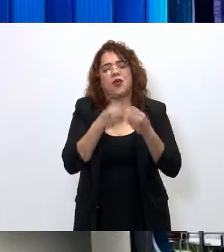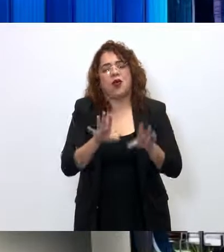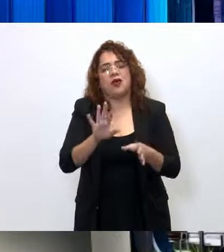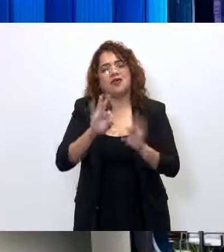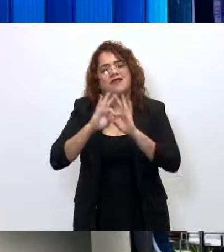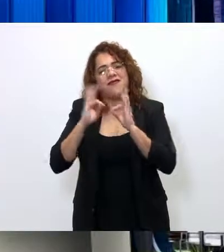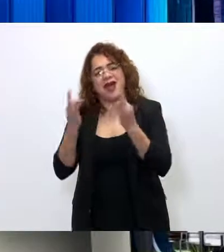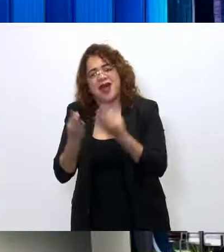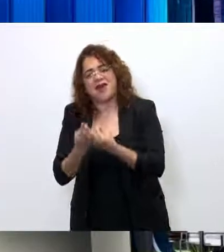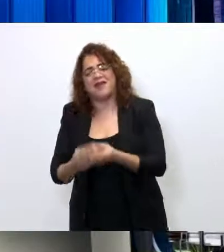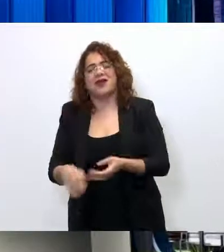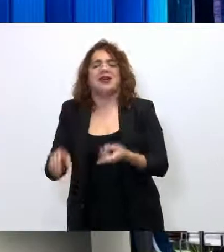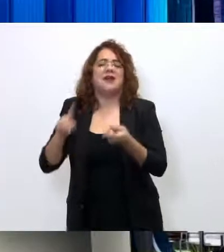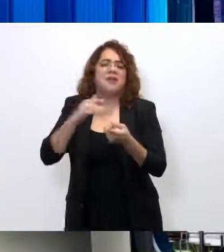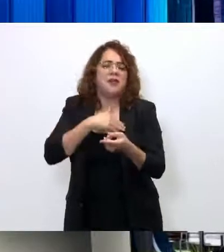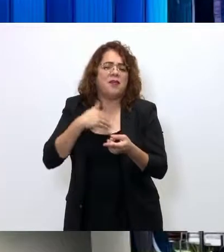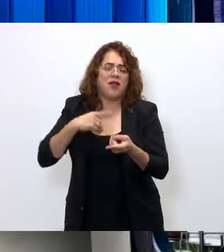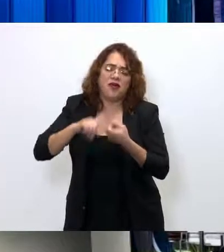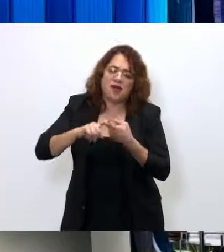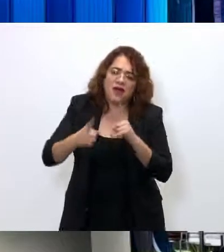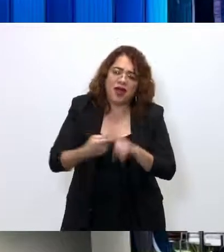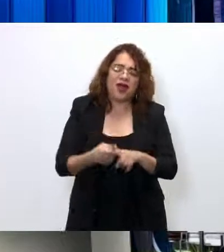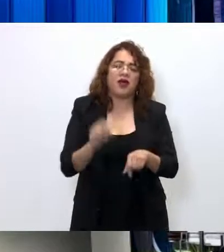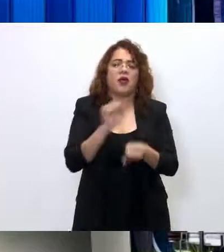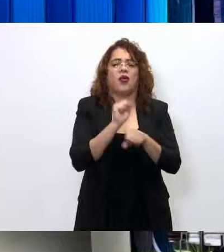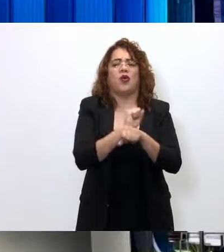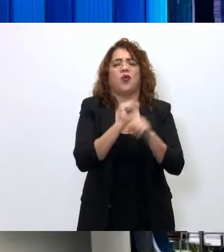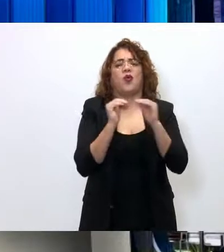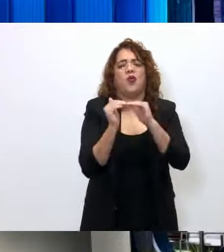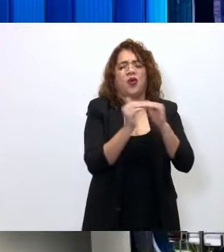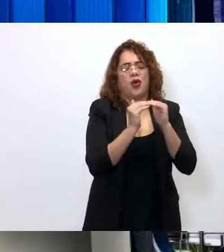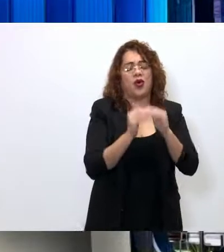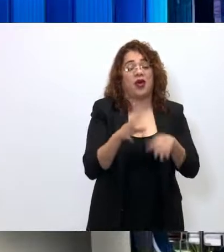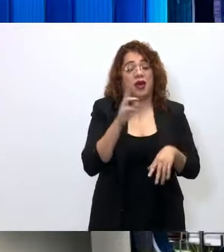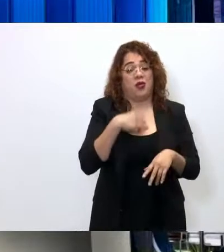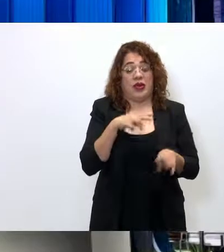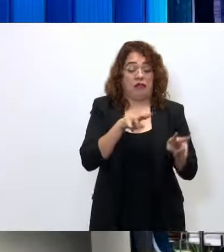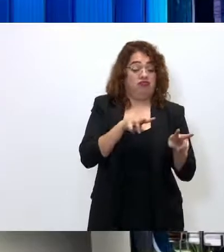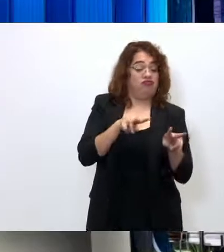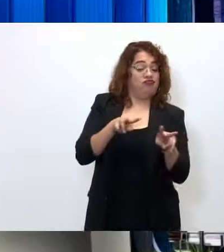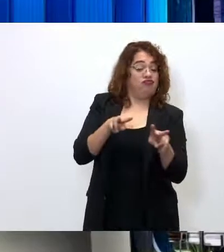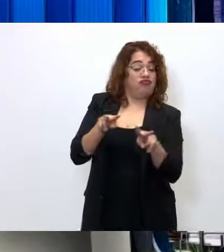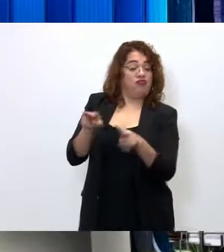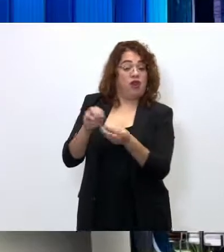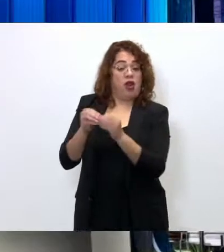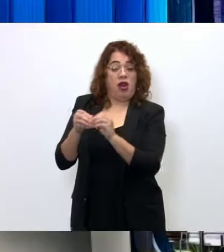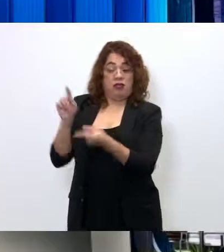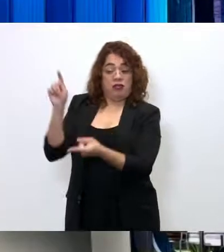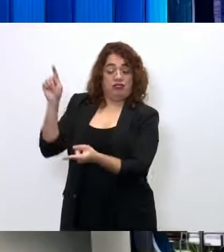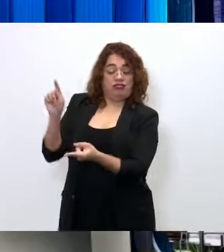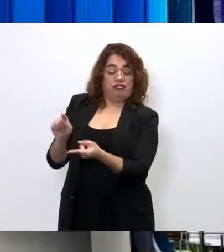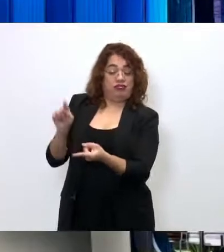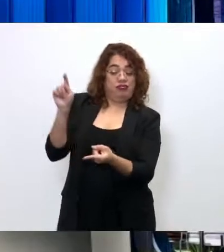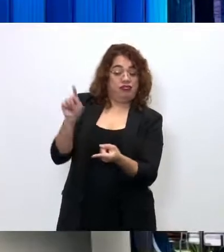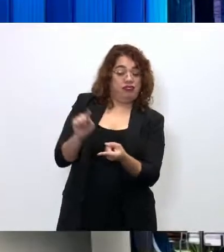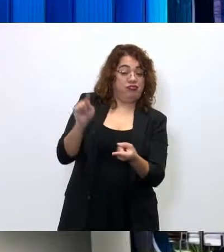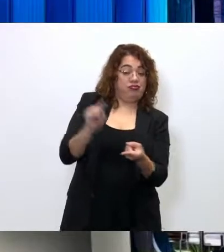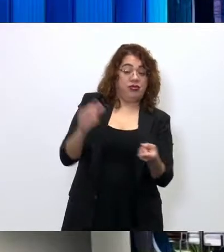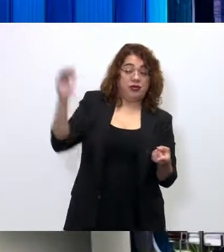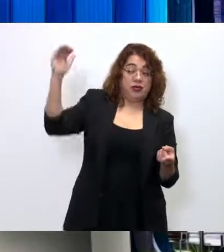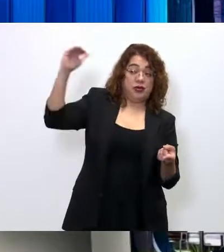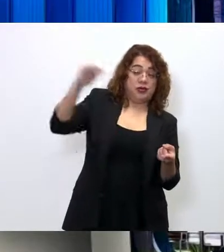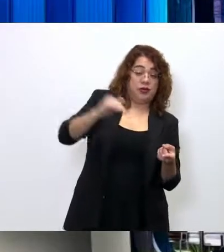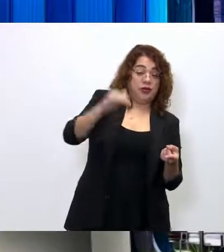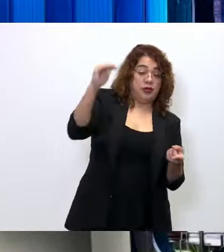certainly are not forgotten. While these trends continue to steadily decrease, we don't want to lose traction and experience another surge